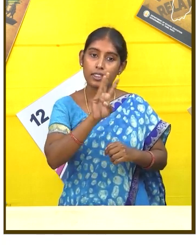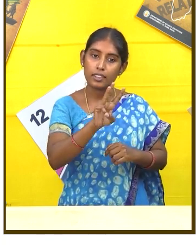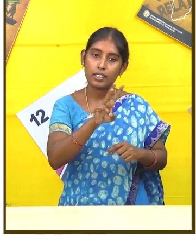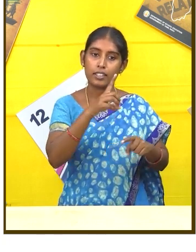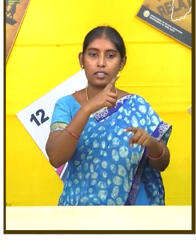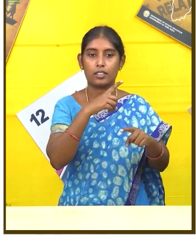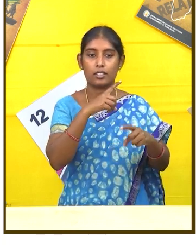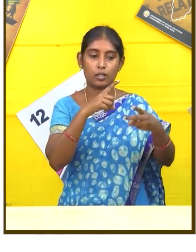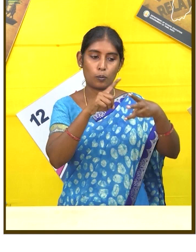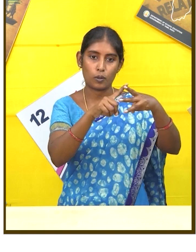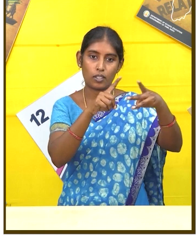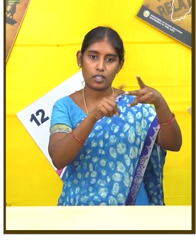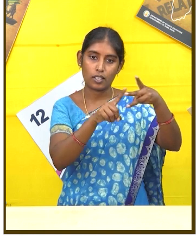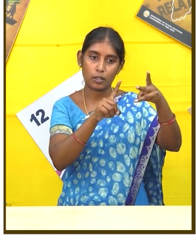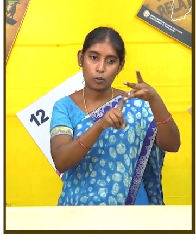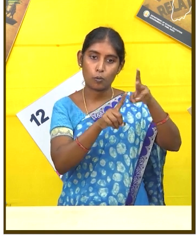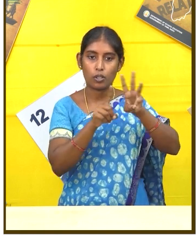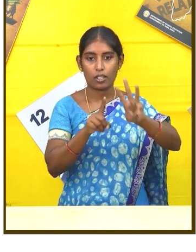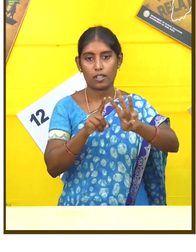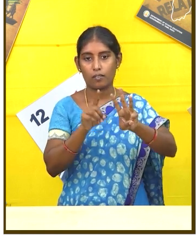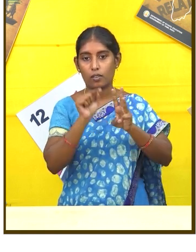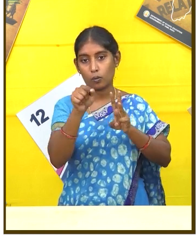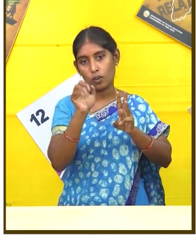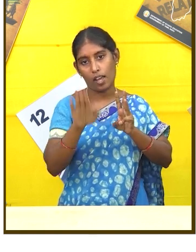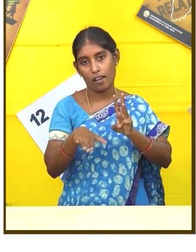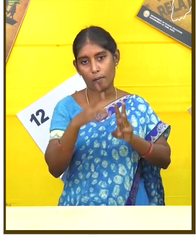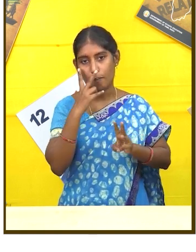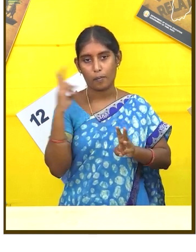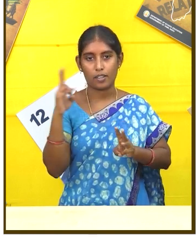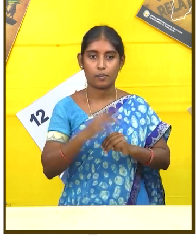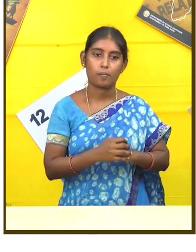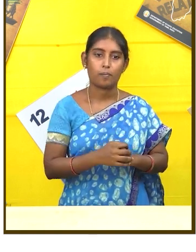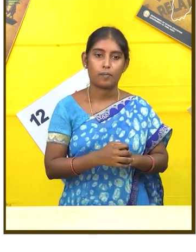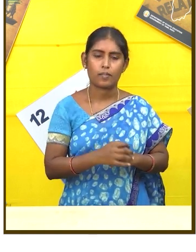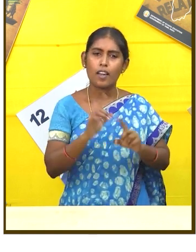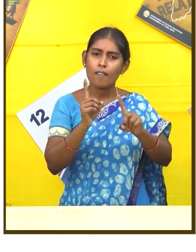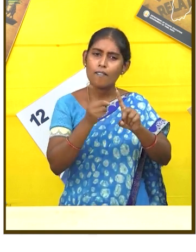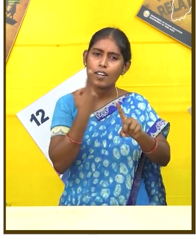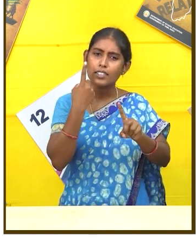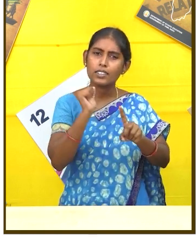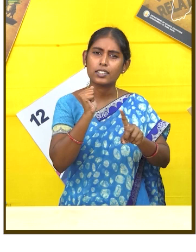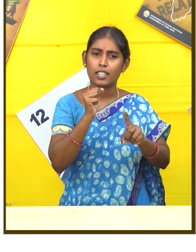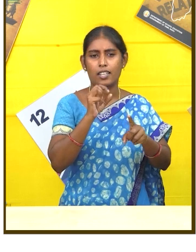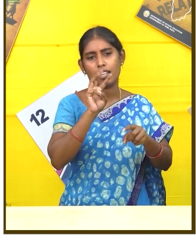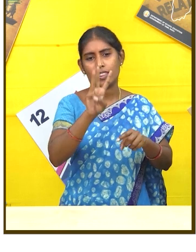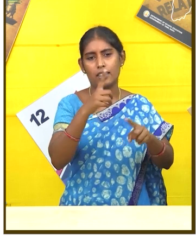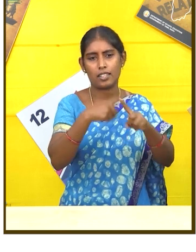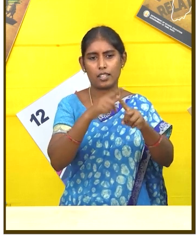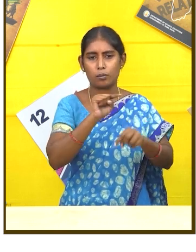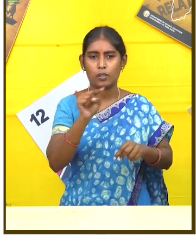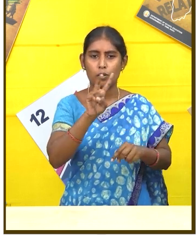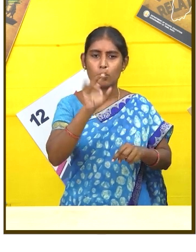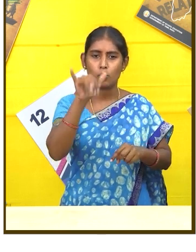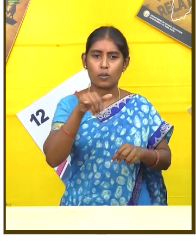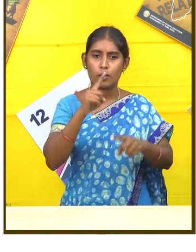Solve 3 equations are given. Let us take the first one, 3x minus